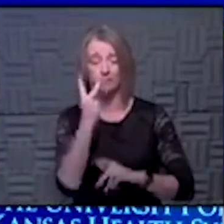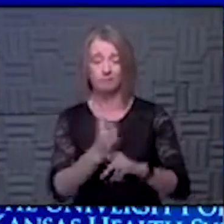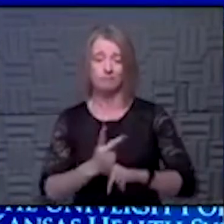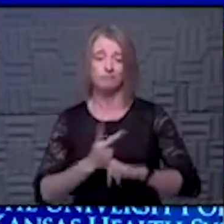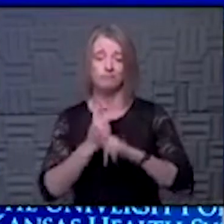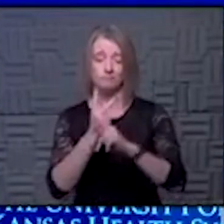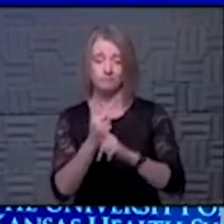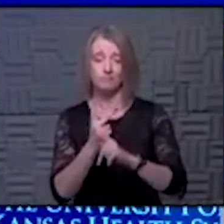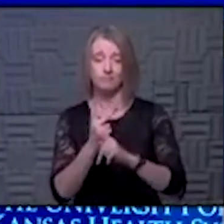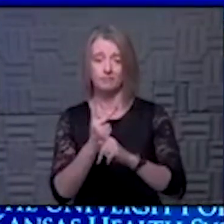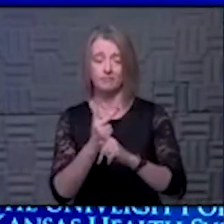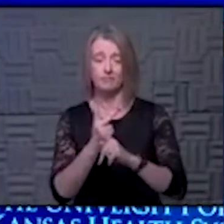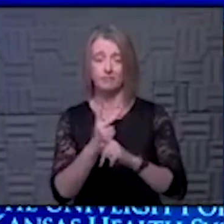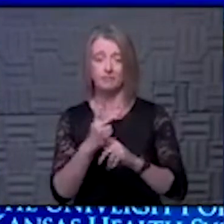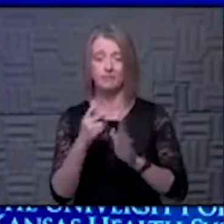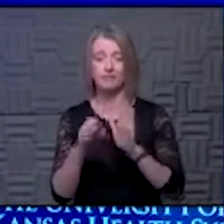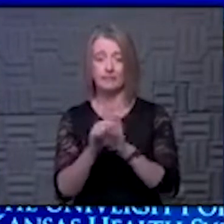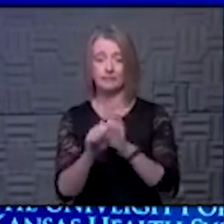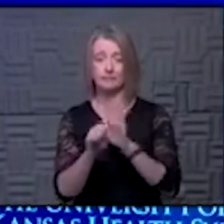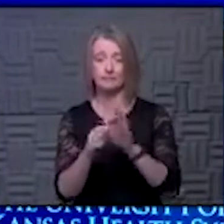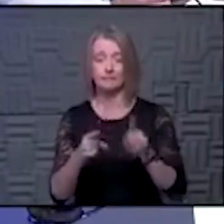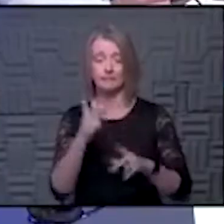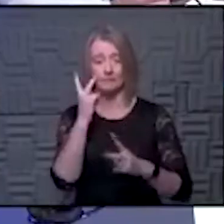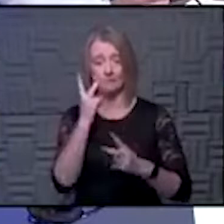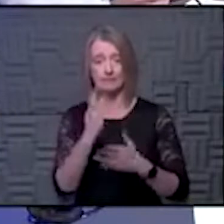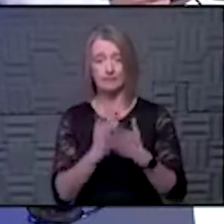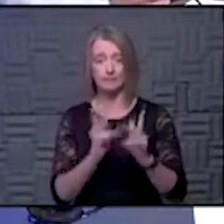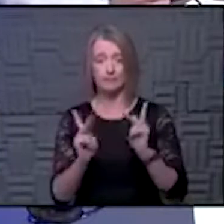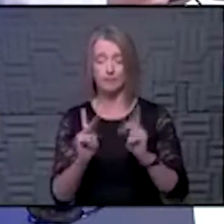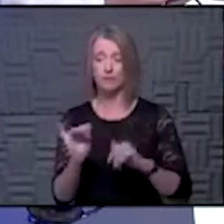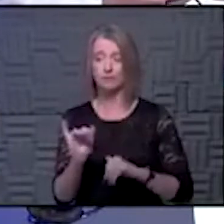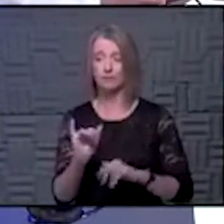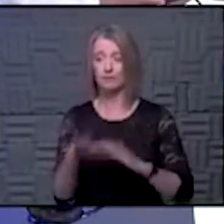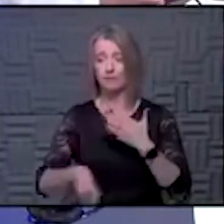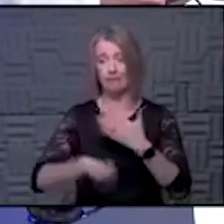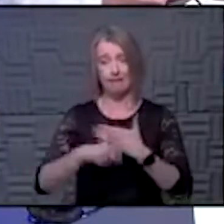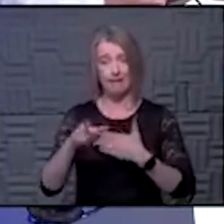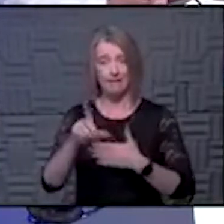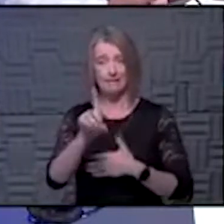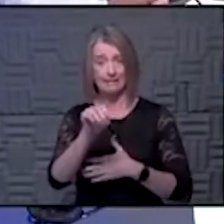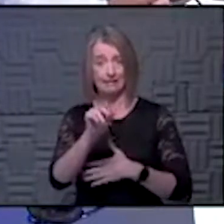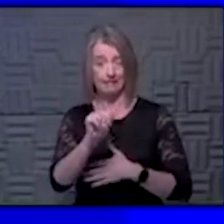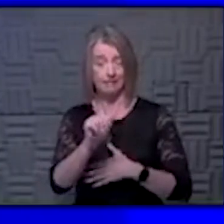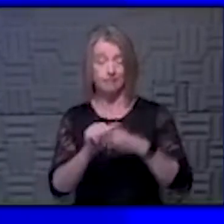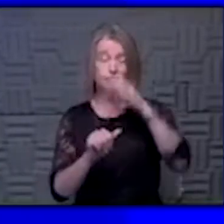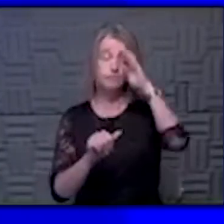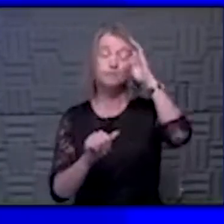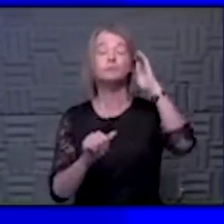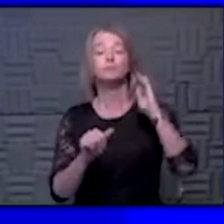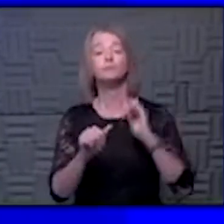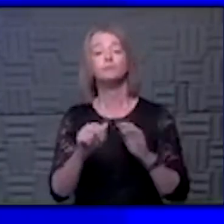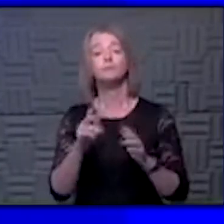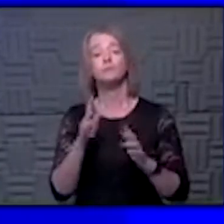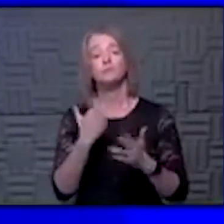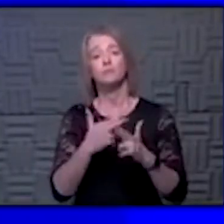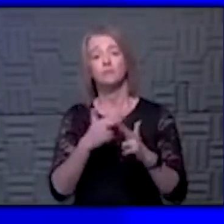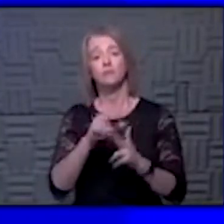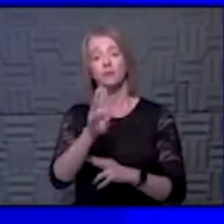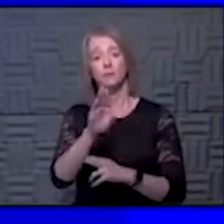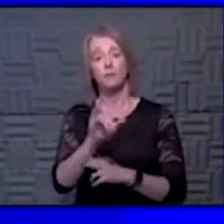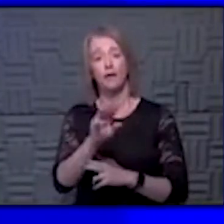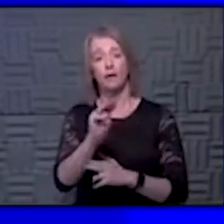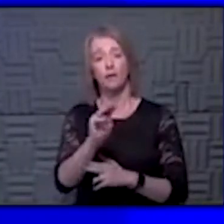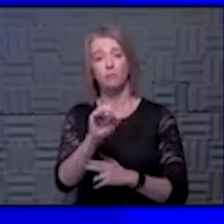care of their symptoms. I know, Dana, you've seen some of those people anecdotally. I don't know if you have anything to add. Yeah, absolutely. And I think this goes back to that bimodal disease